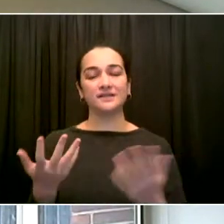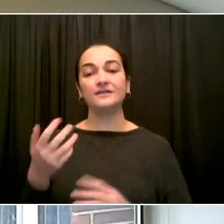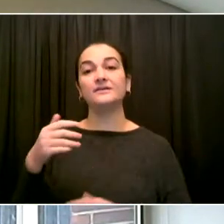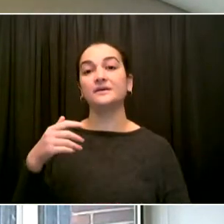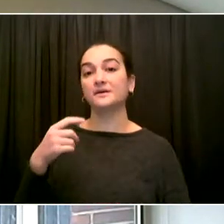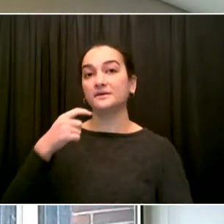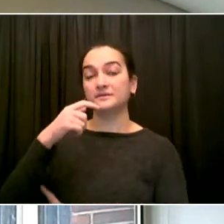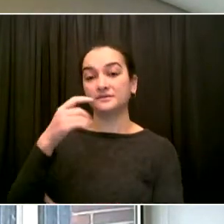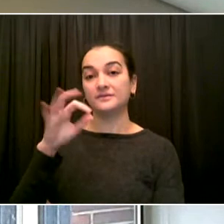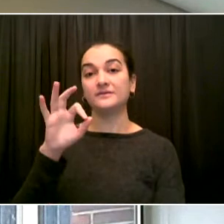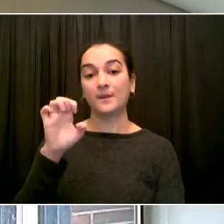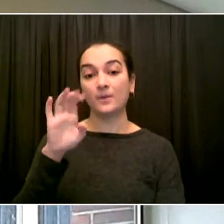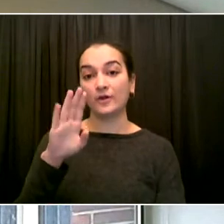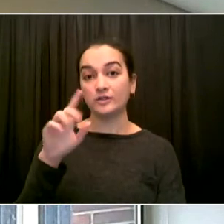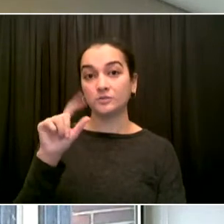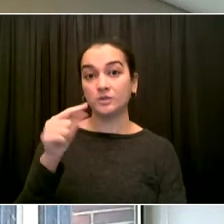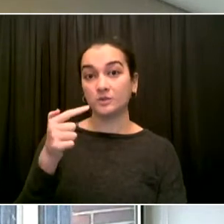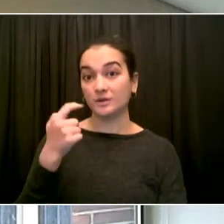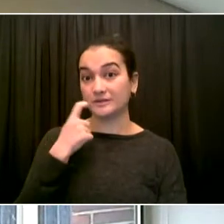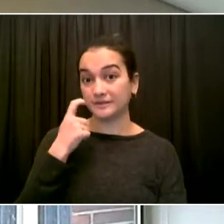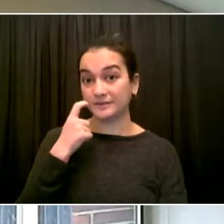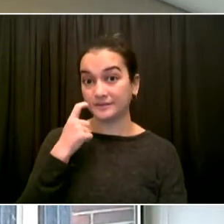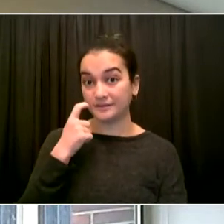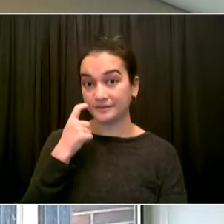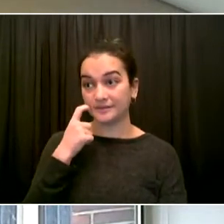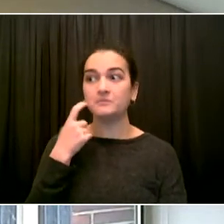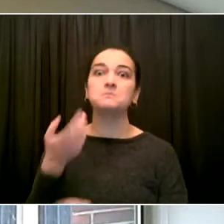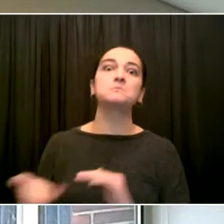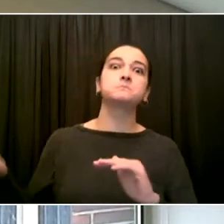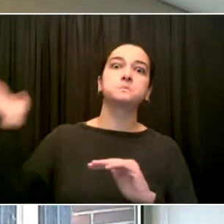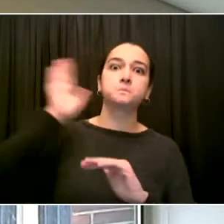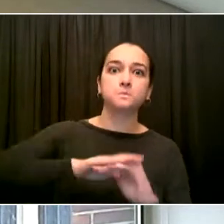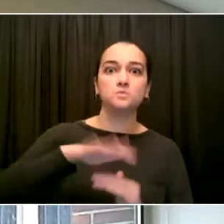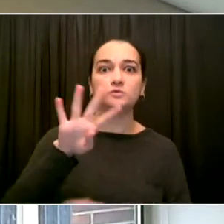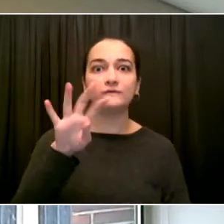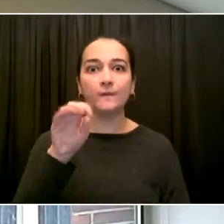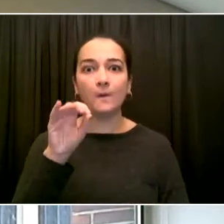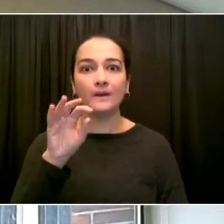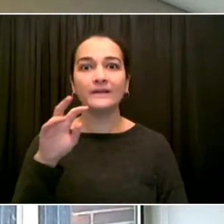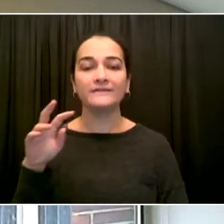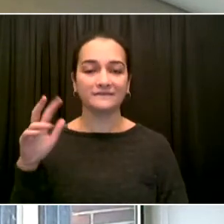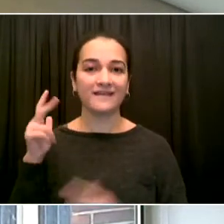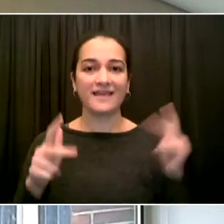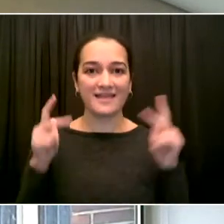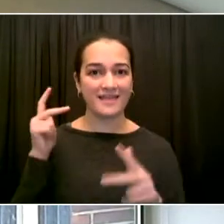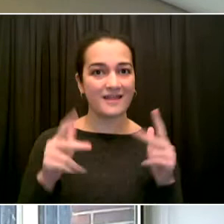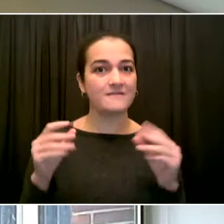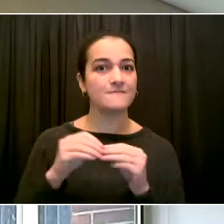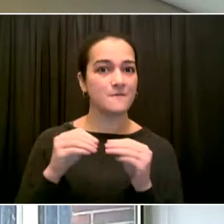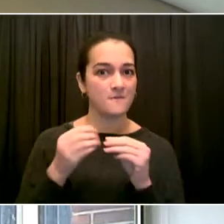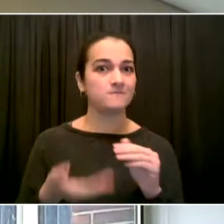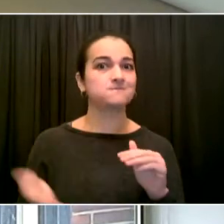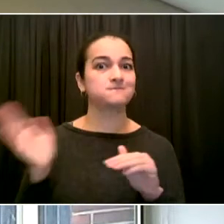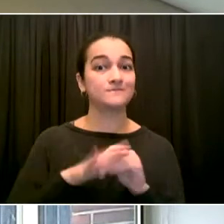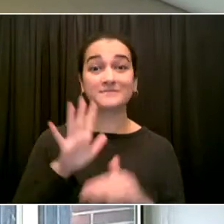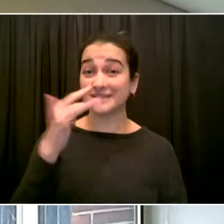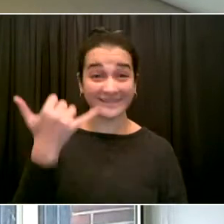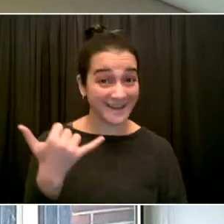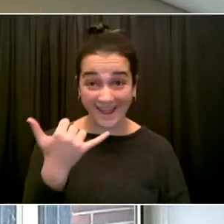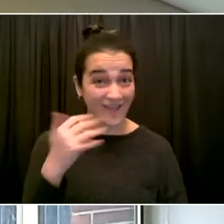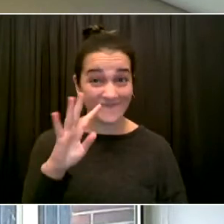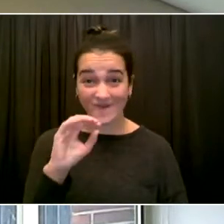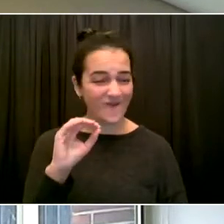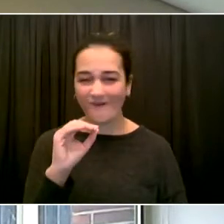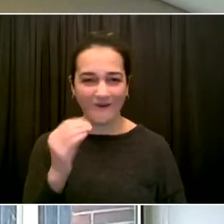fleet. We've already been able to be at more than 1,400 locations across New York City, guided by you, by